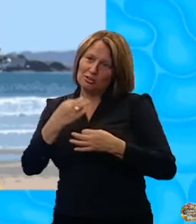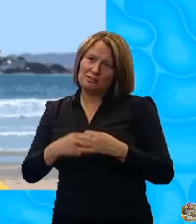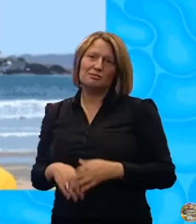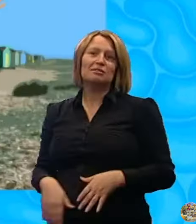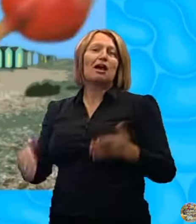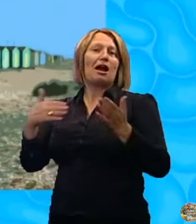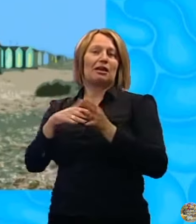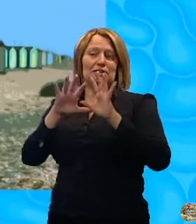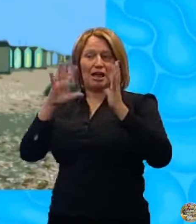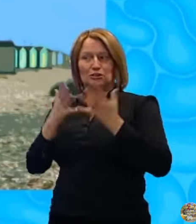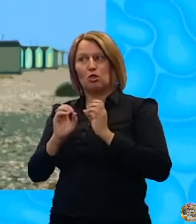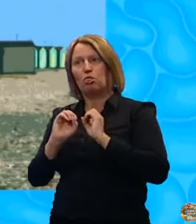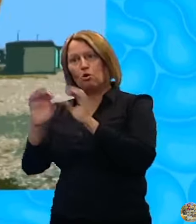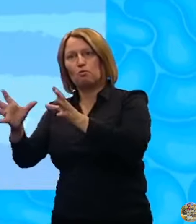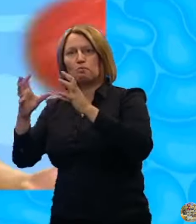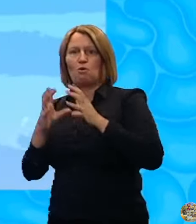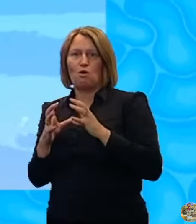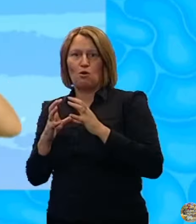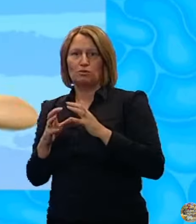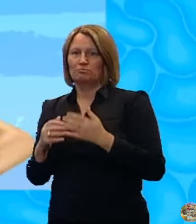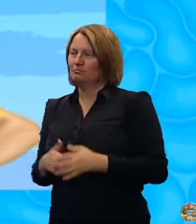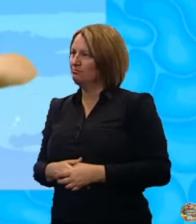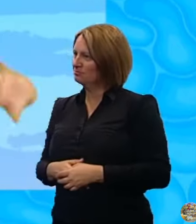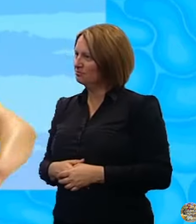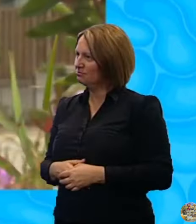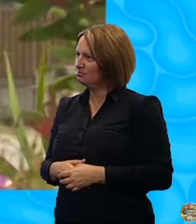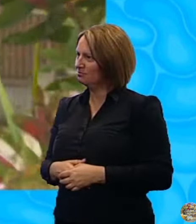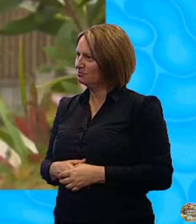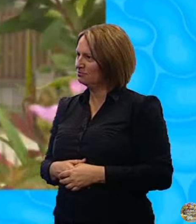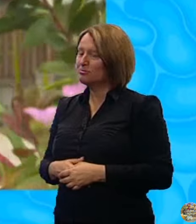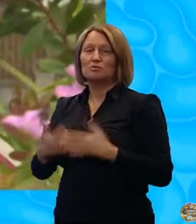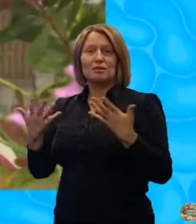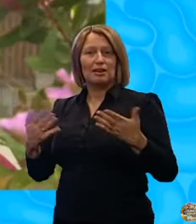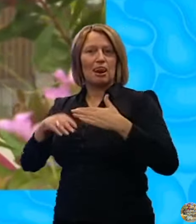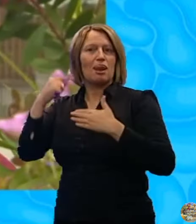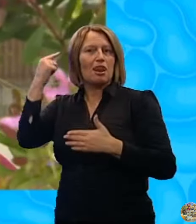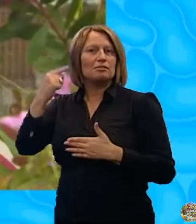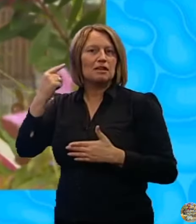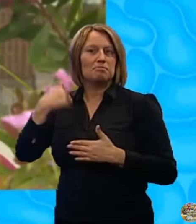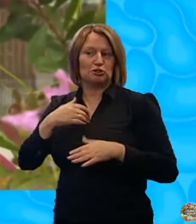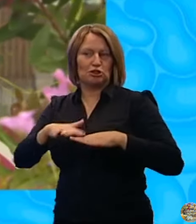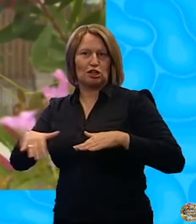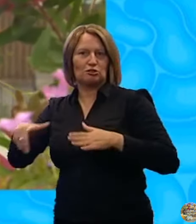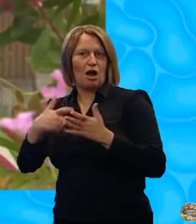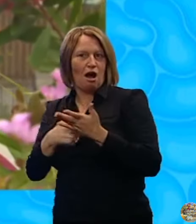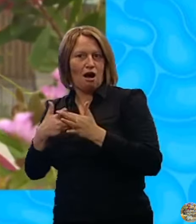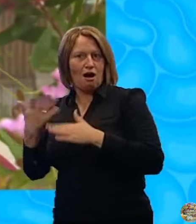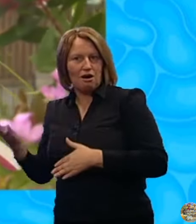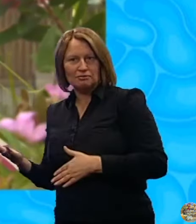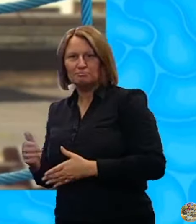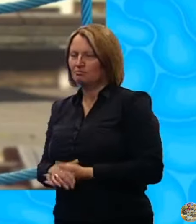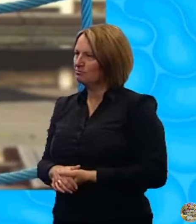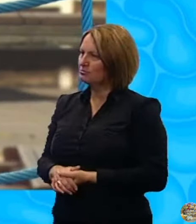Give me questions, catch and through. Today I'm in London and my healthy helpers